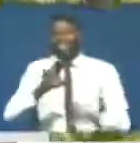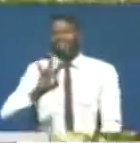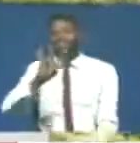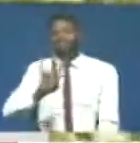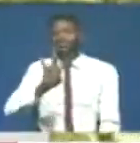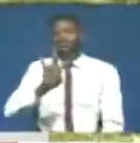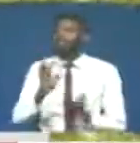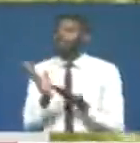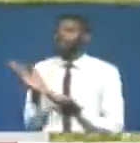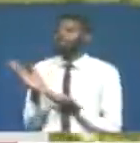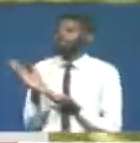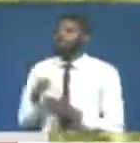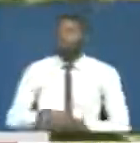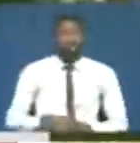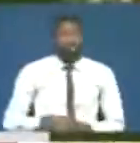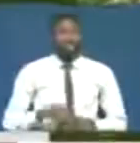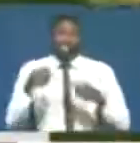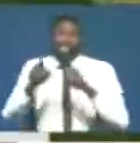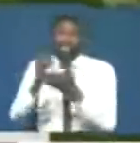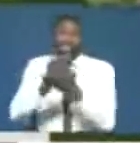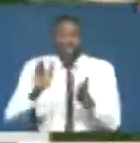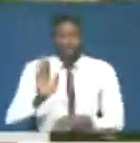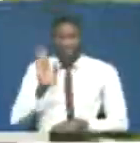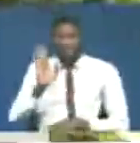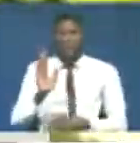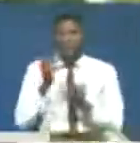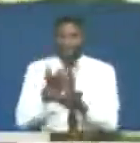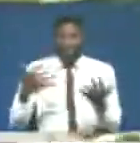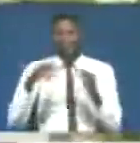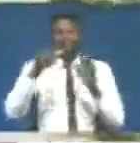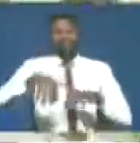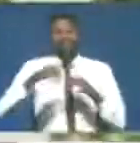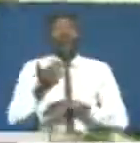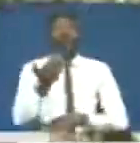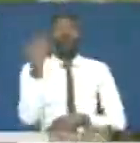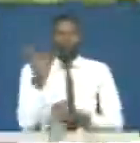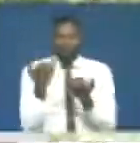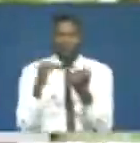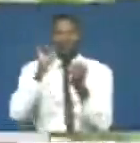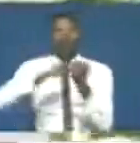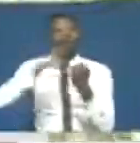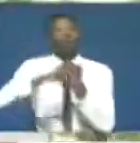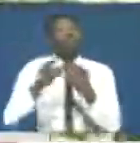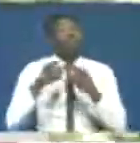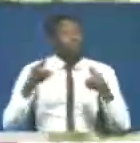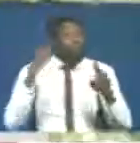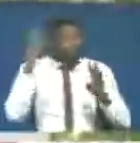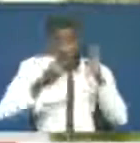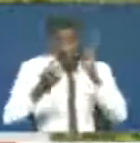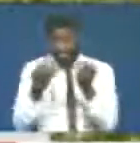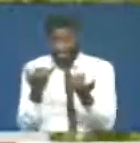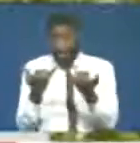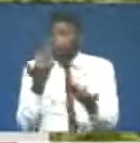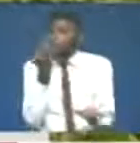They are harvesting some of the crops that they had planted a while back, but they are worried that this might be their last big